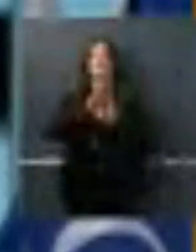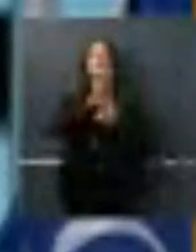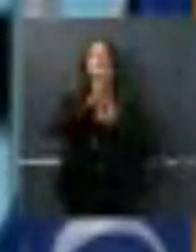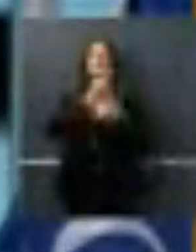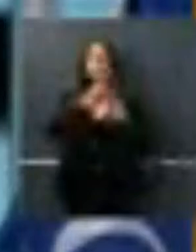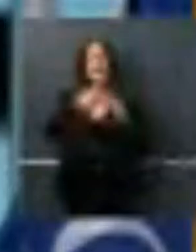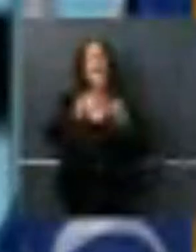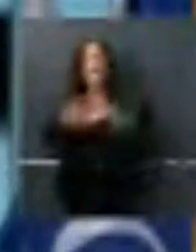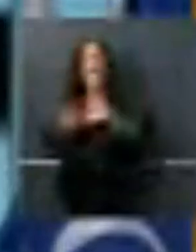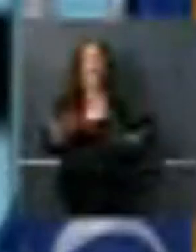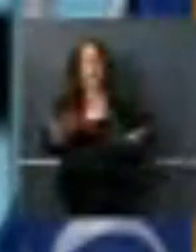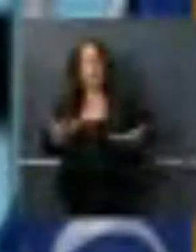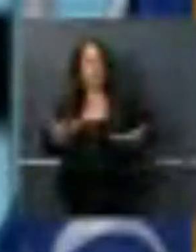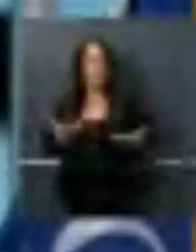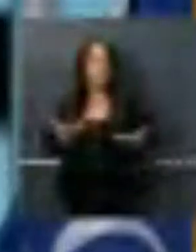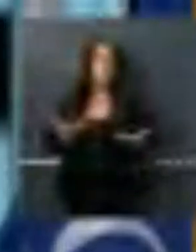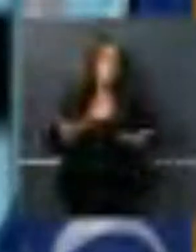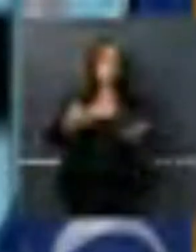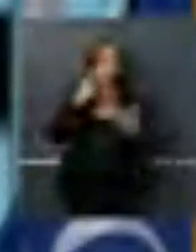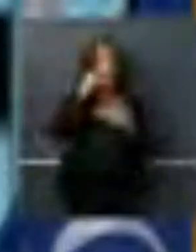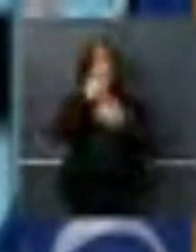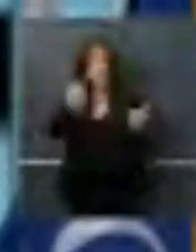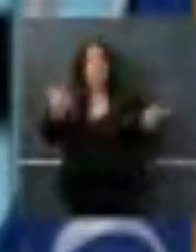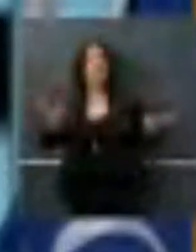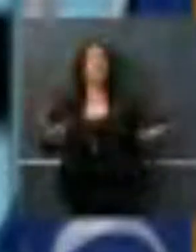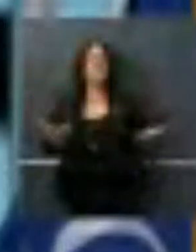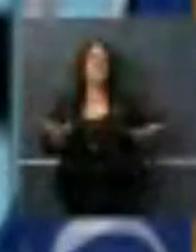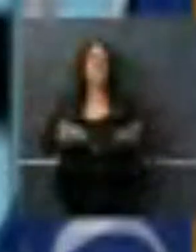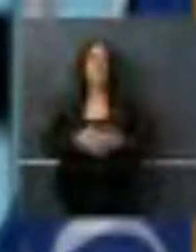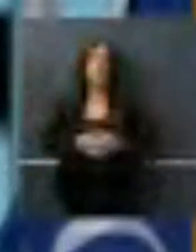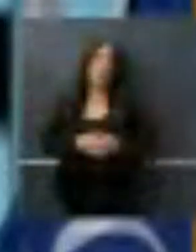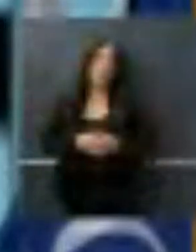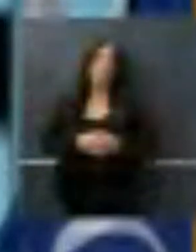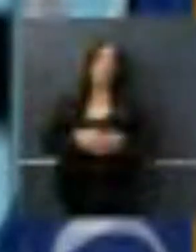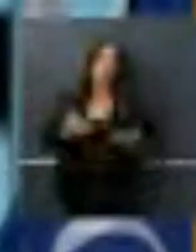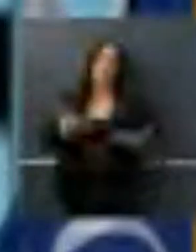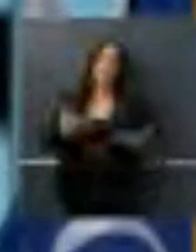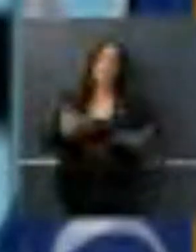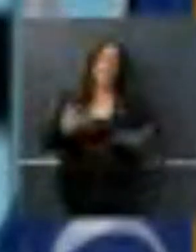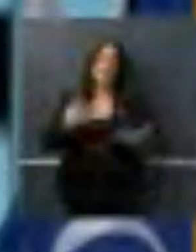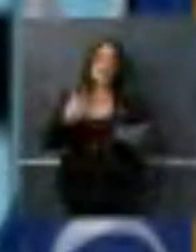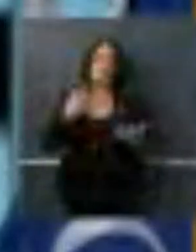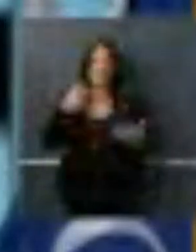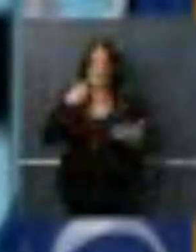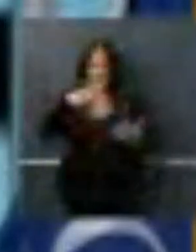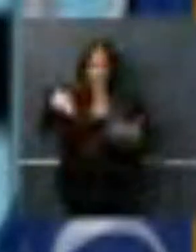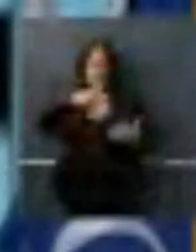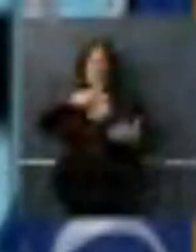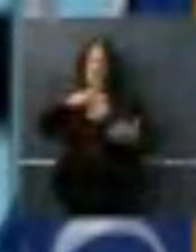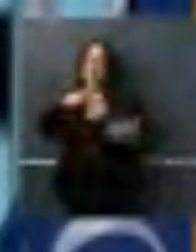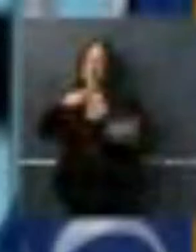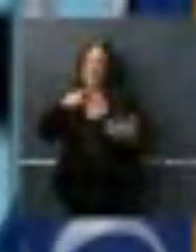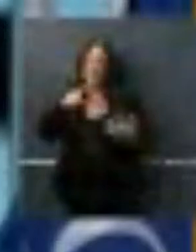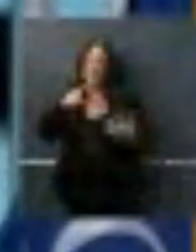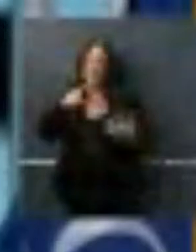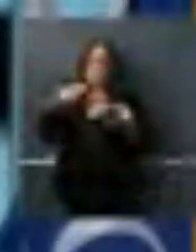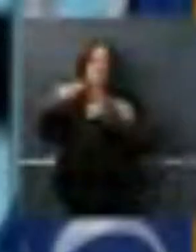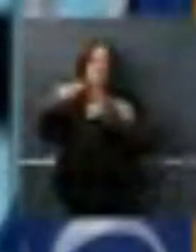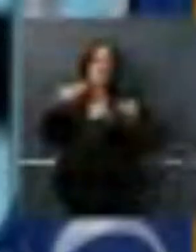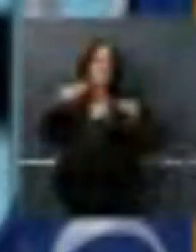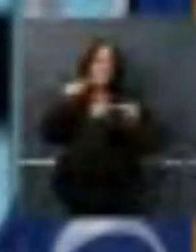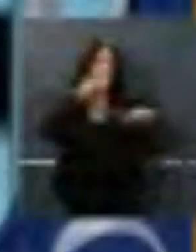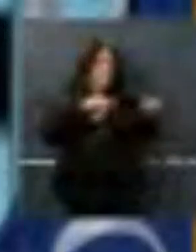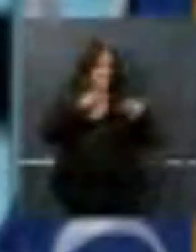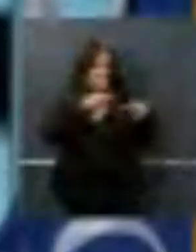you. And the peer pressure, the social pressure, making a phone call in the next few days, maybe you got a teenage son or